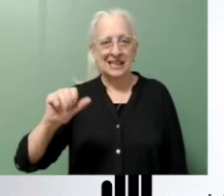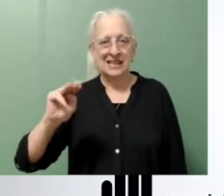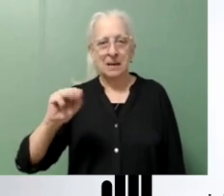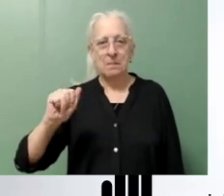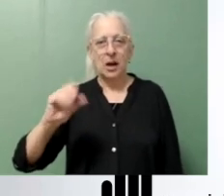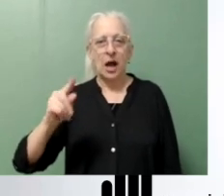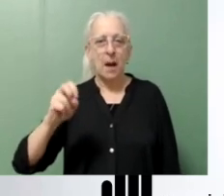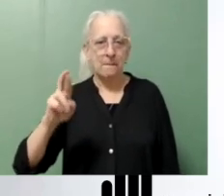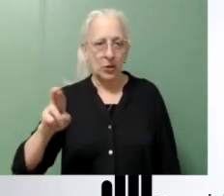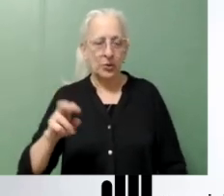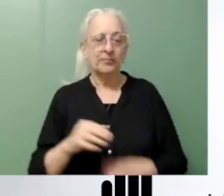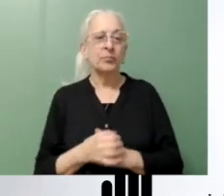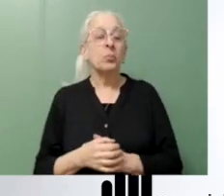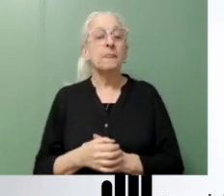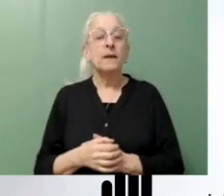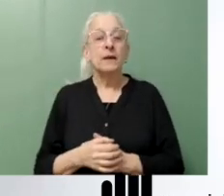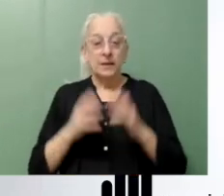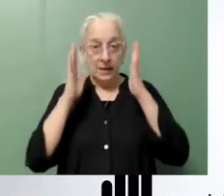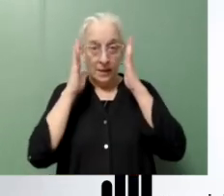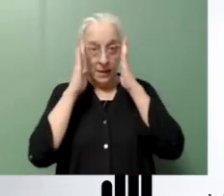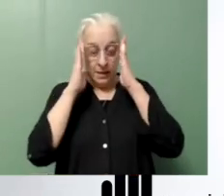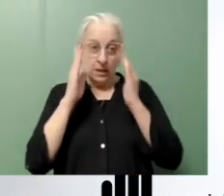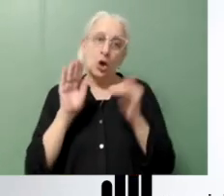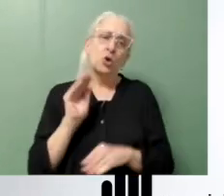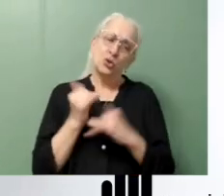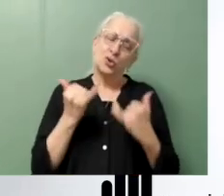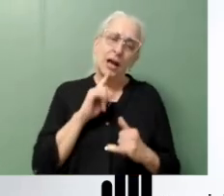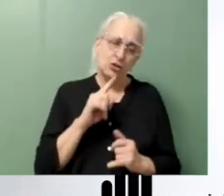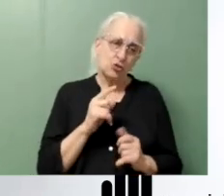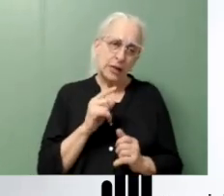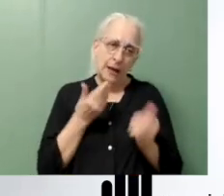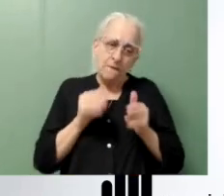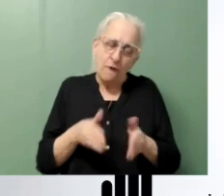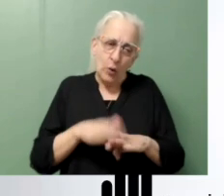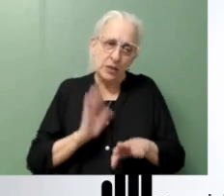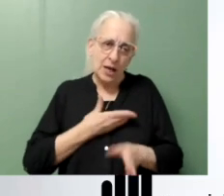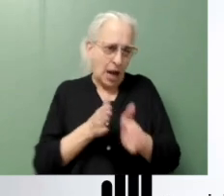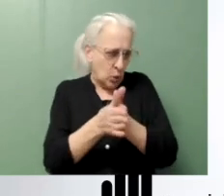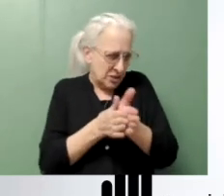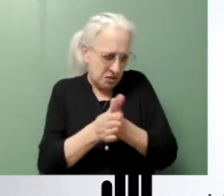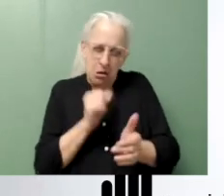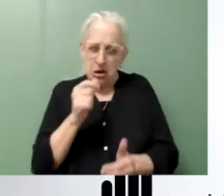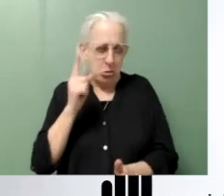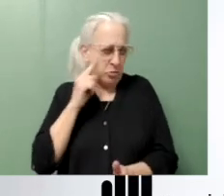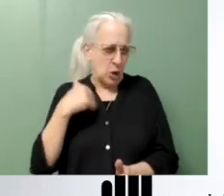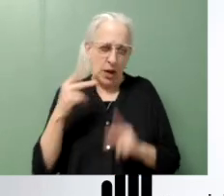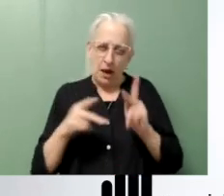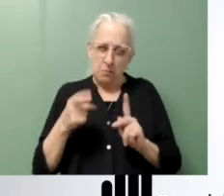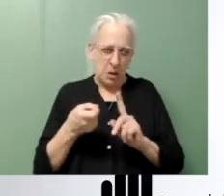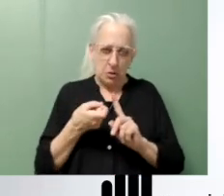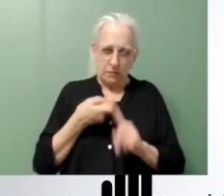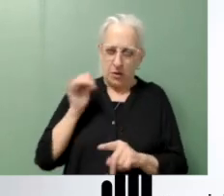CARB. So given that tonight is really focused on our incentives, I don't think we have anybody here from the